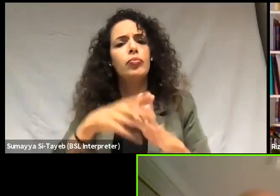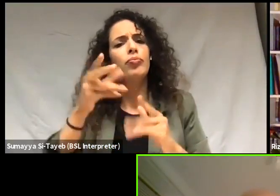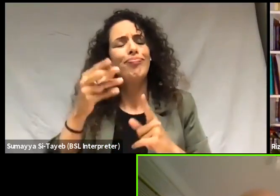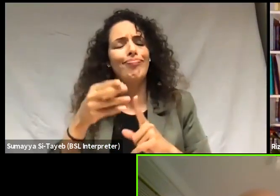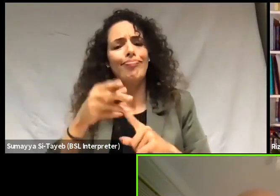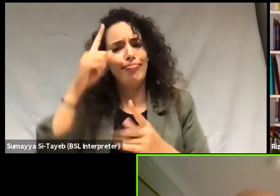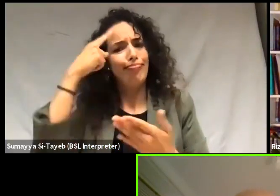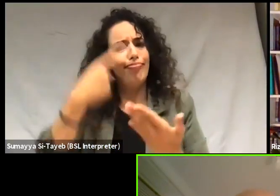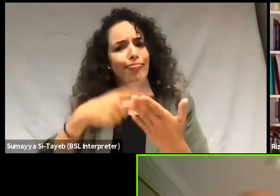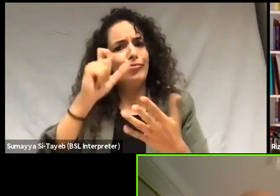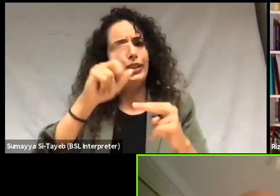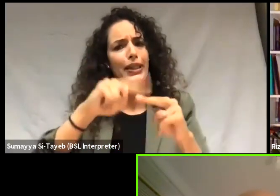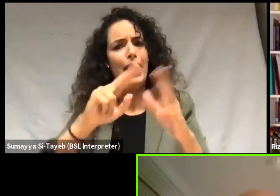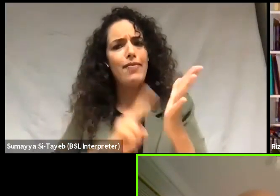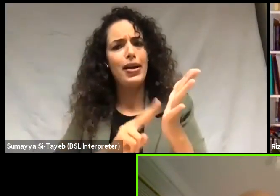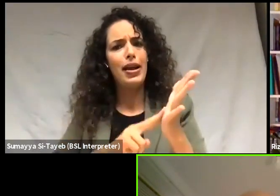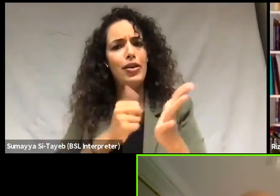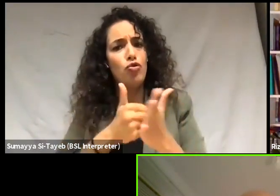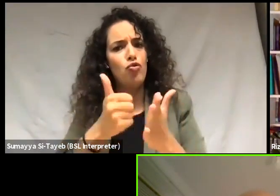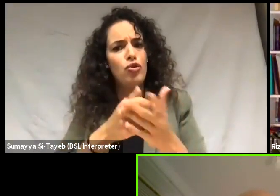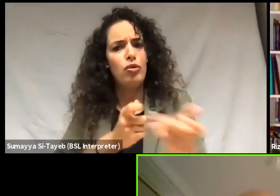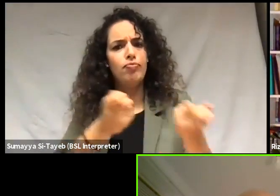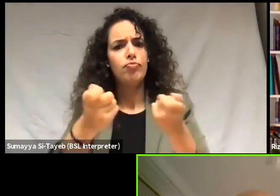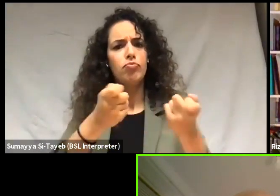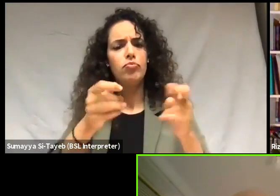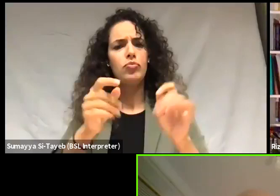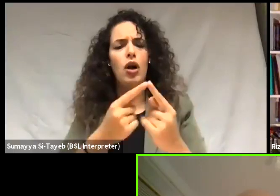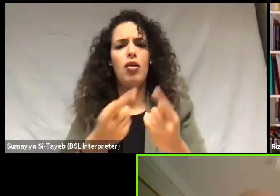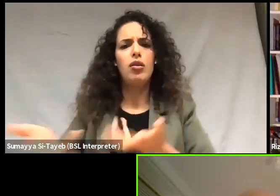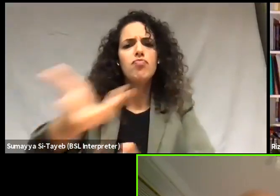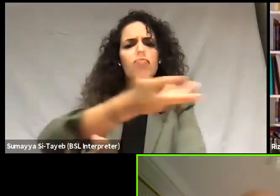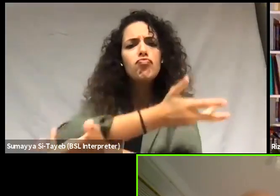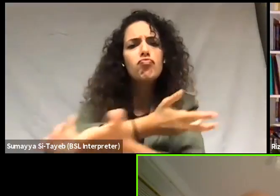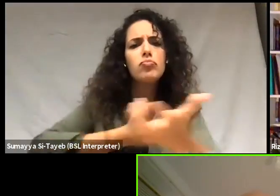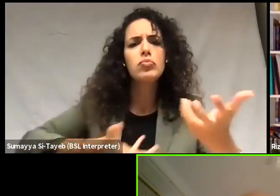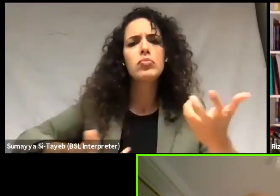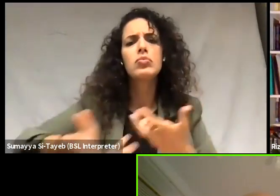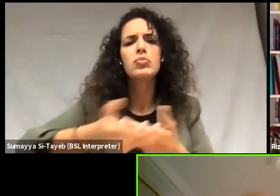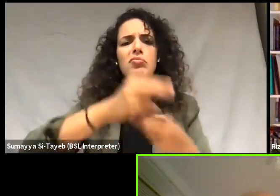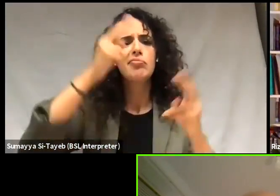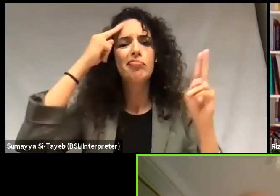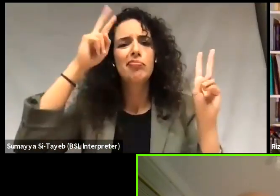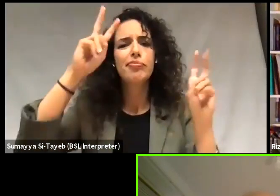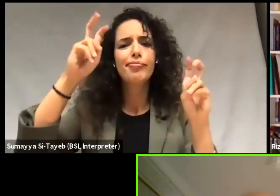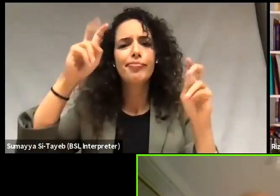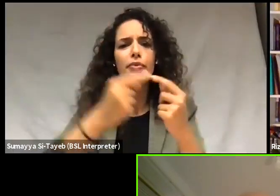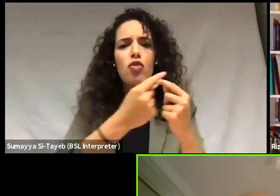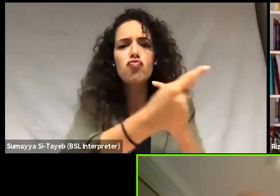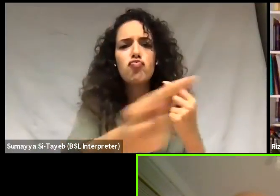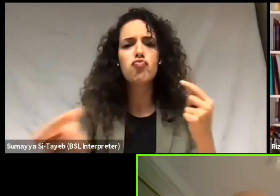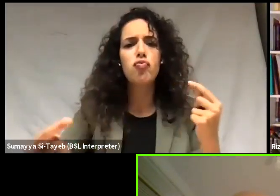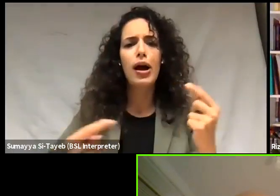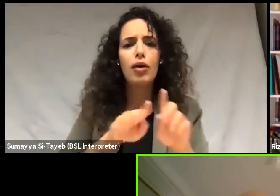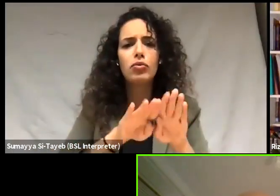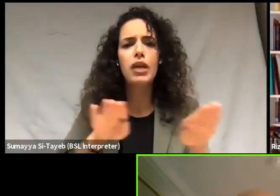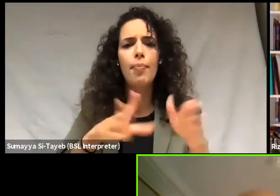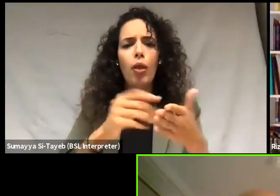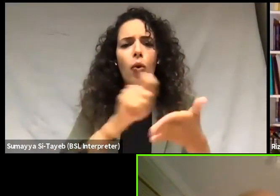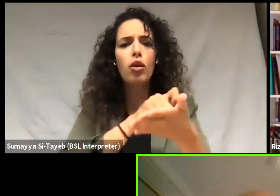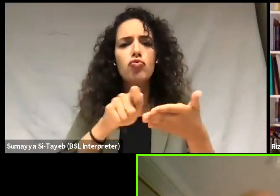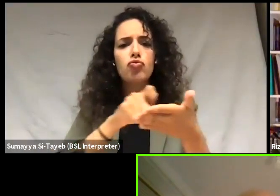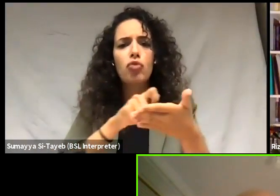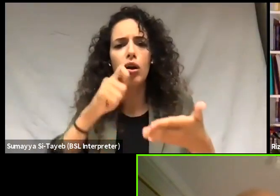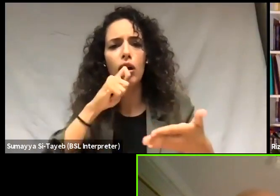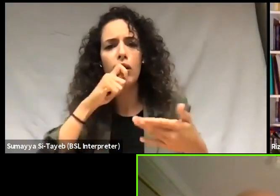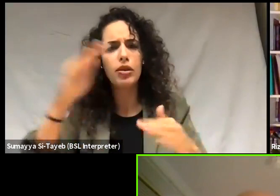to hold these roundtables with senior journalists from the industry and who report on various topics. And we thought it would be a